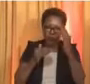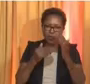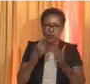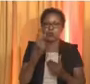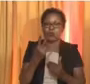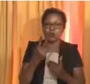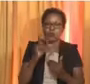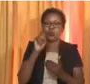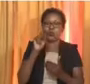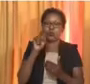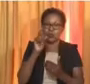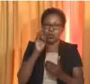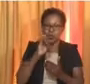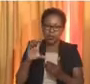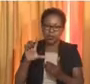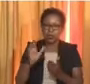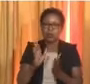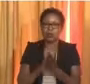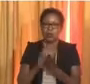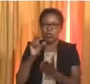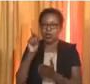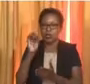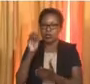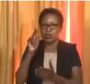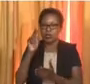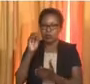Randau, the first and second Hamisi.